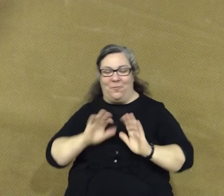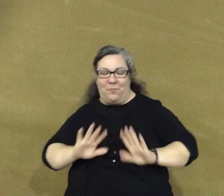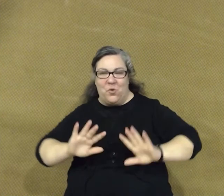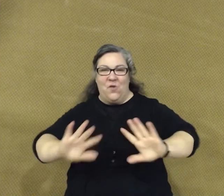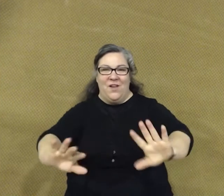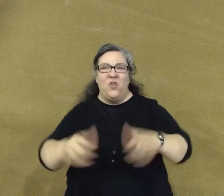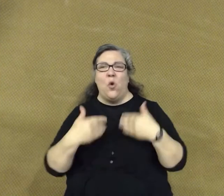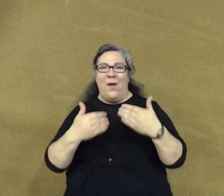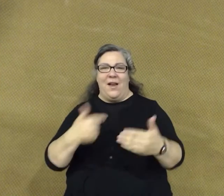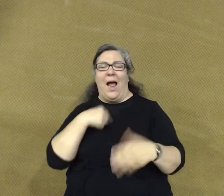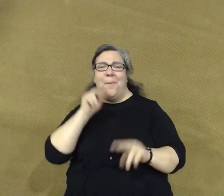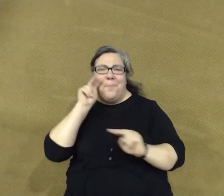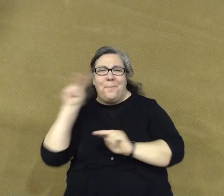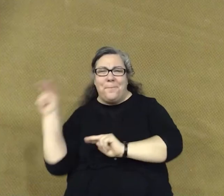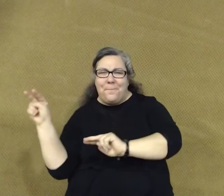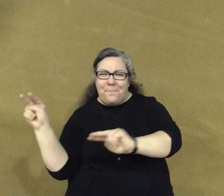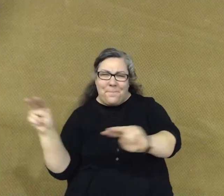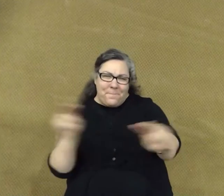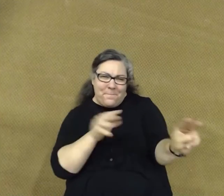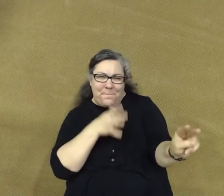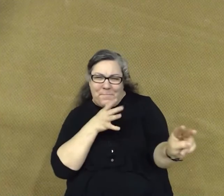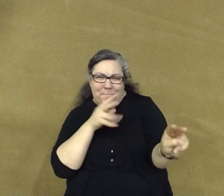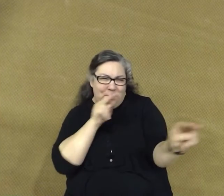up. I'm getting a good look at you right now.